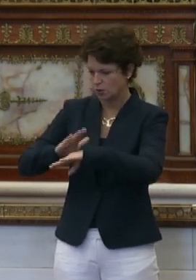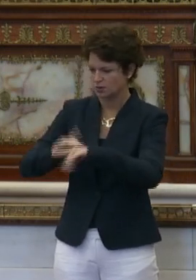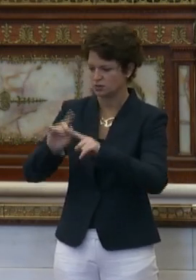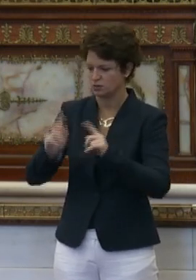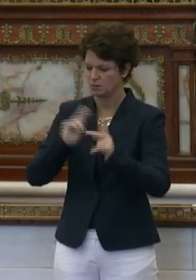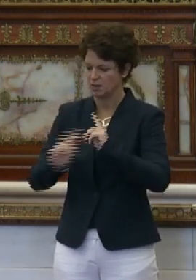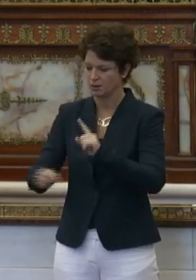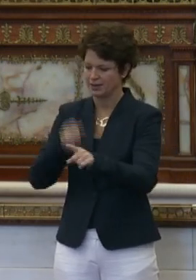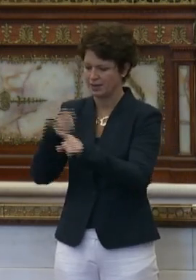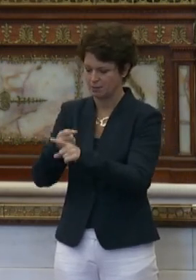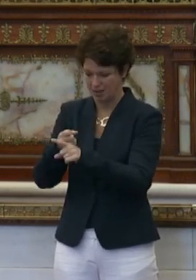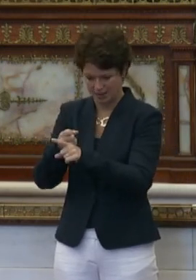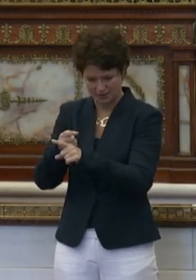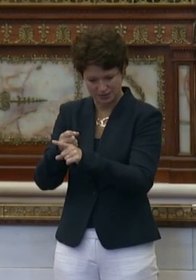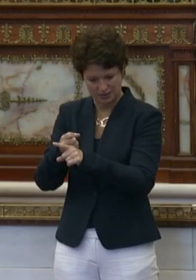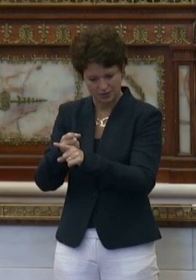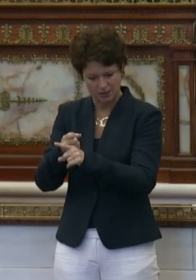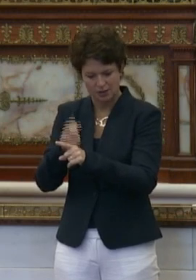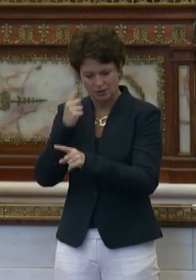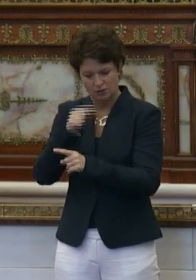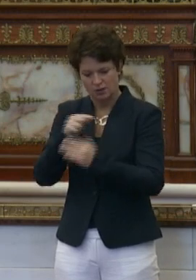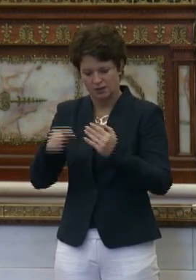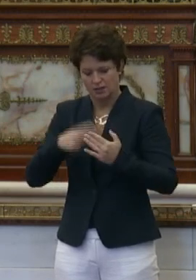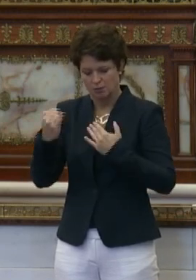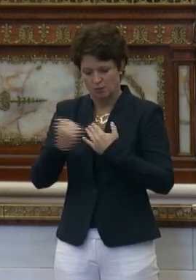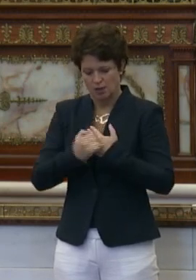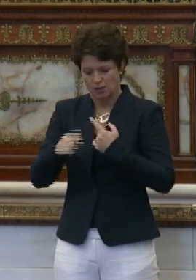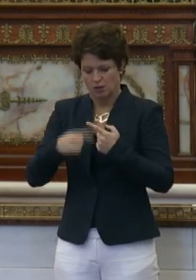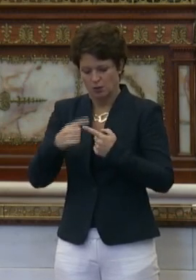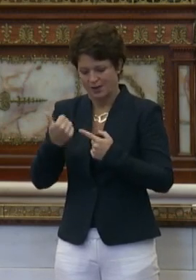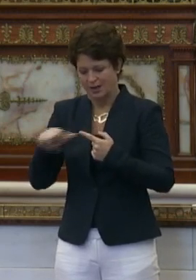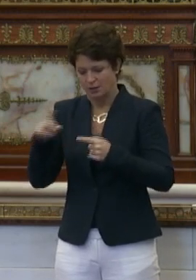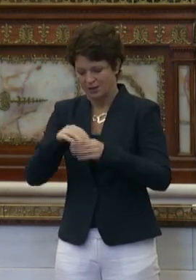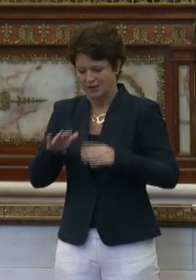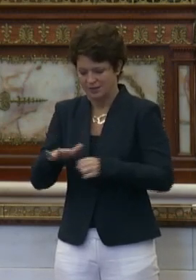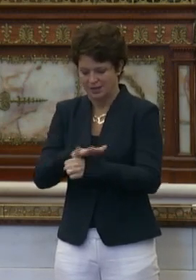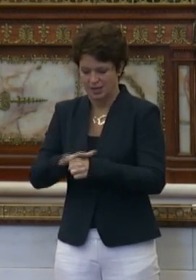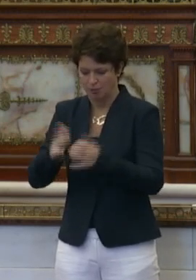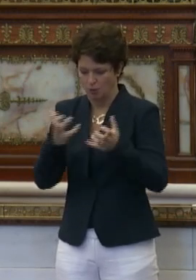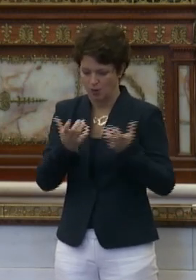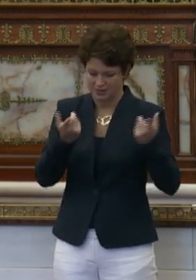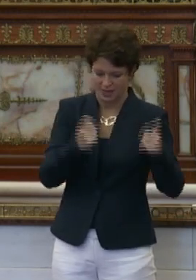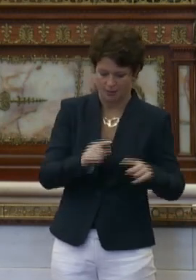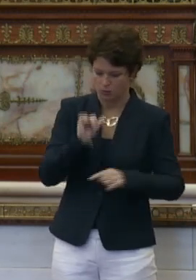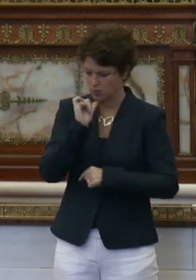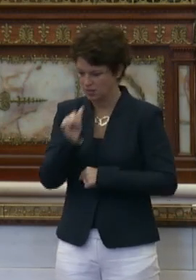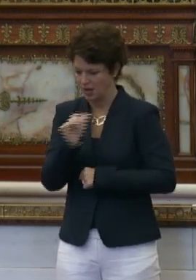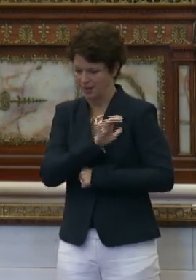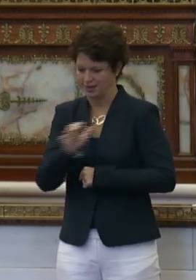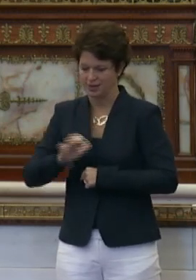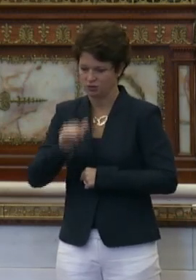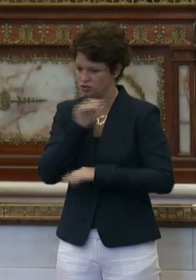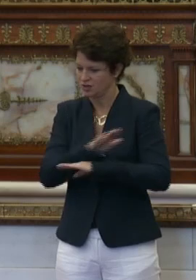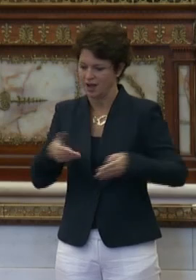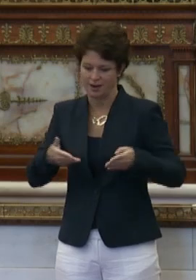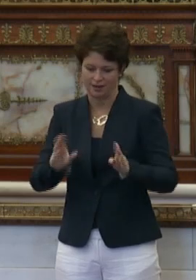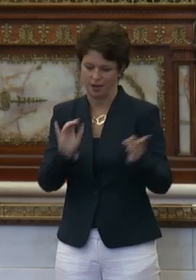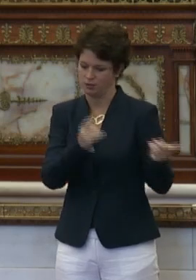impacted has enhanced the feeling among neighbors that these projects will happen whether anyone in the neighborhood wants them to happen or not. Council should not allow